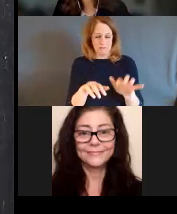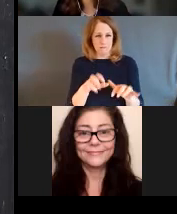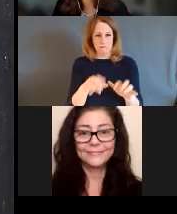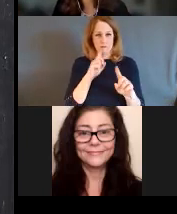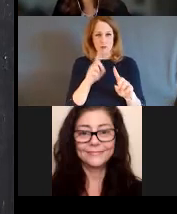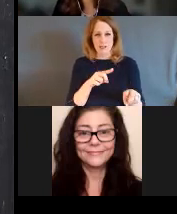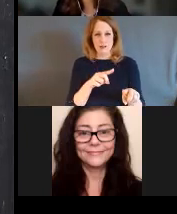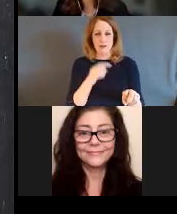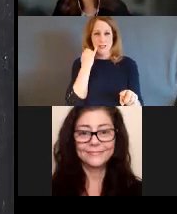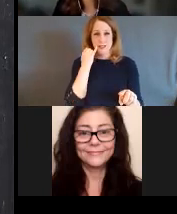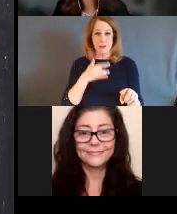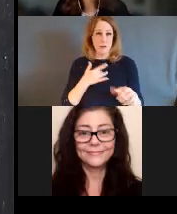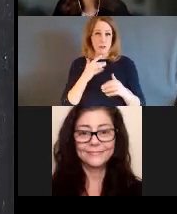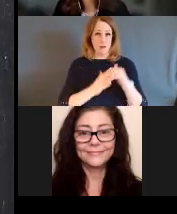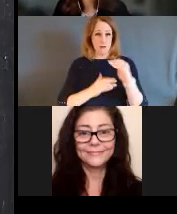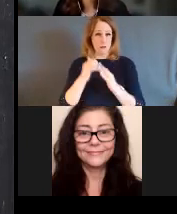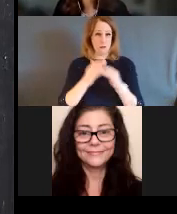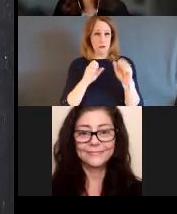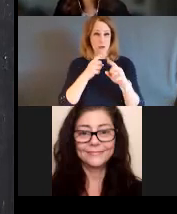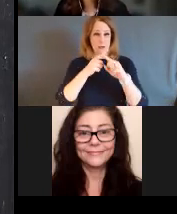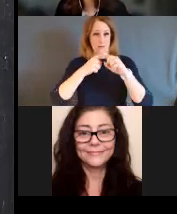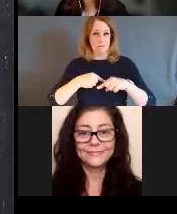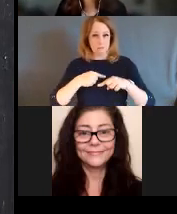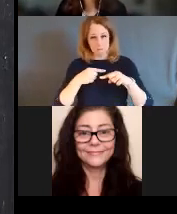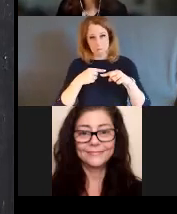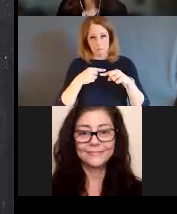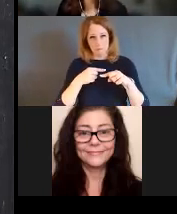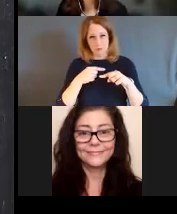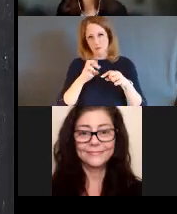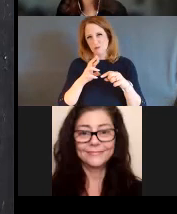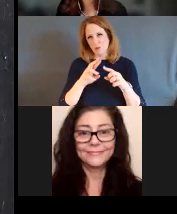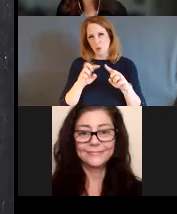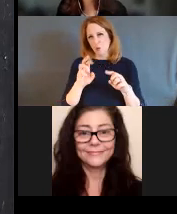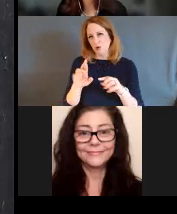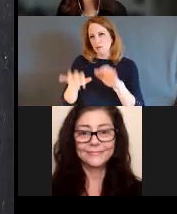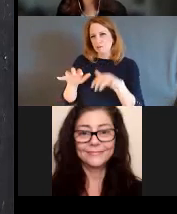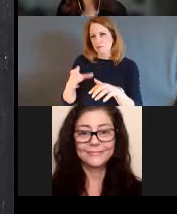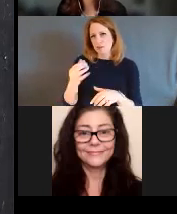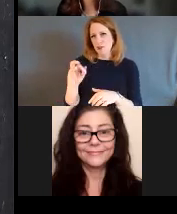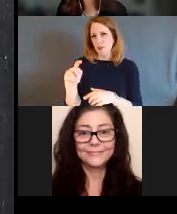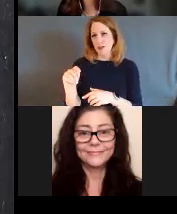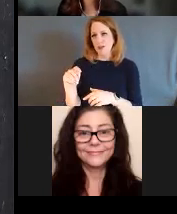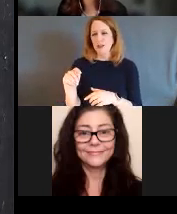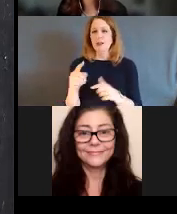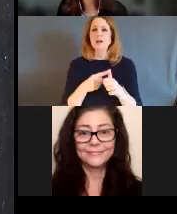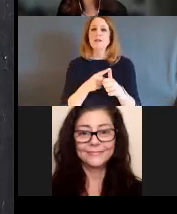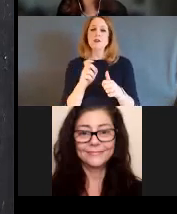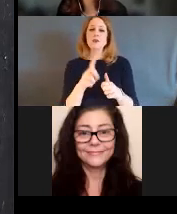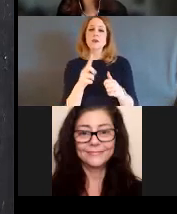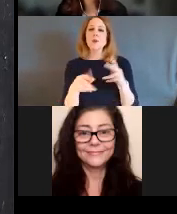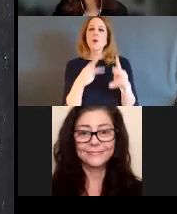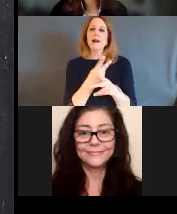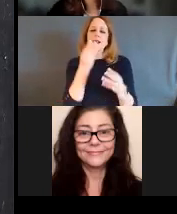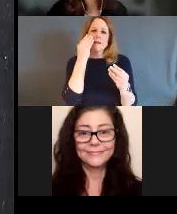feel comfortable, you can come off mute if you want, or you can put your answers in the chat. But the first question is, what type of information may